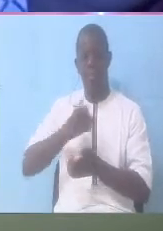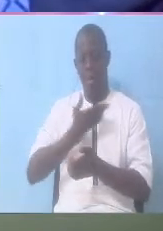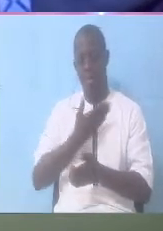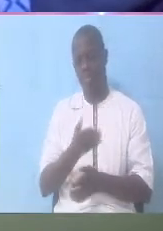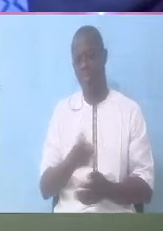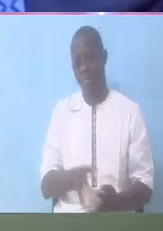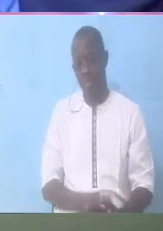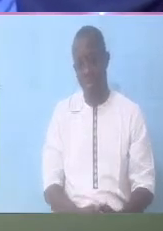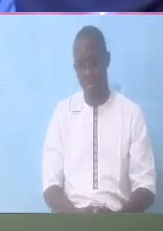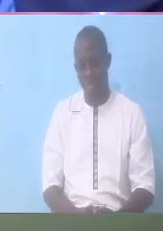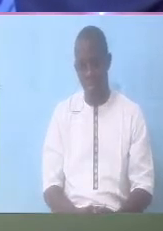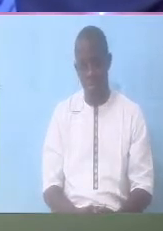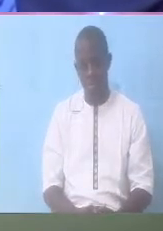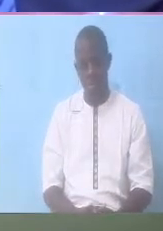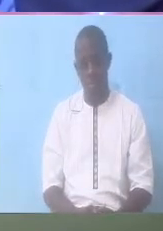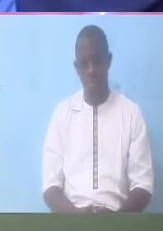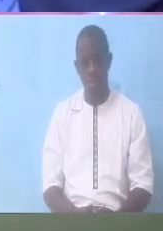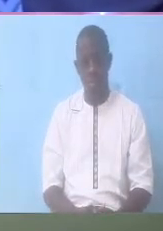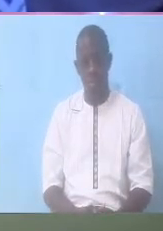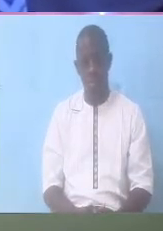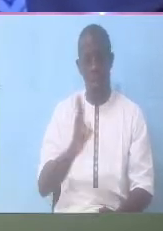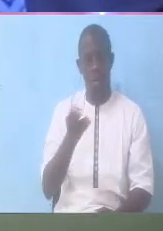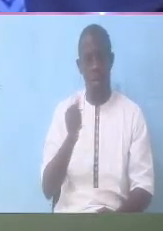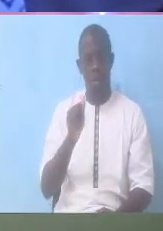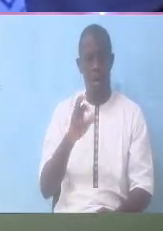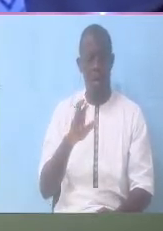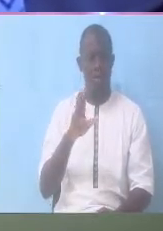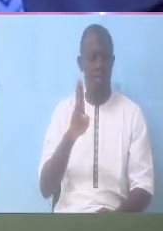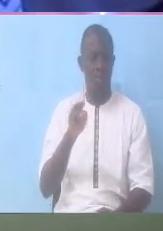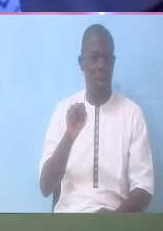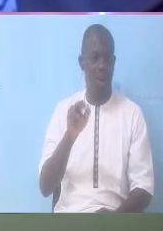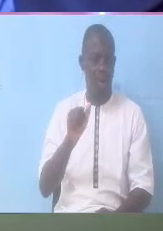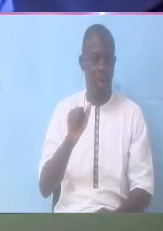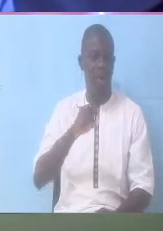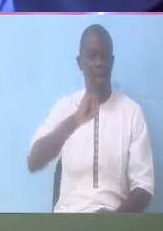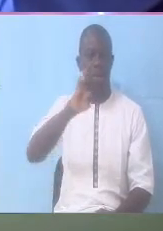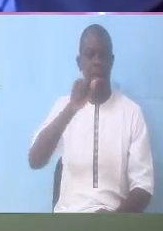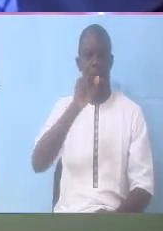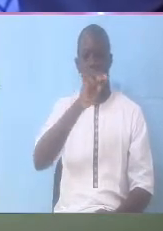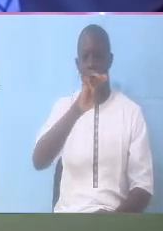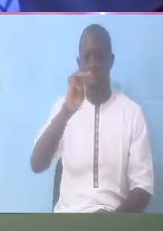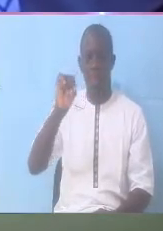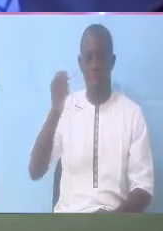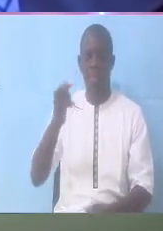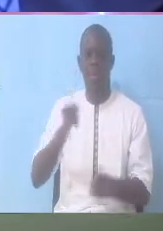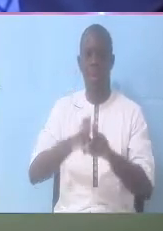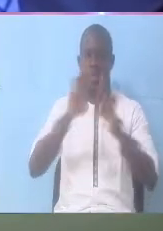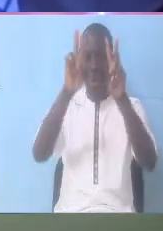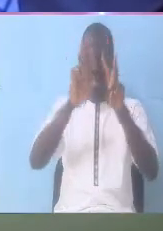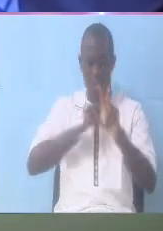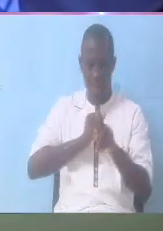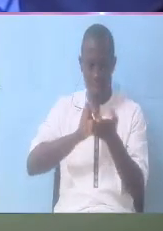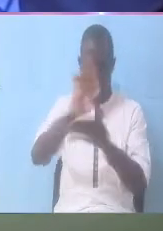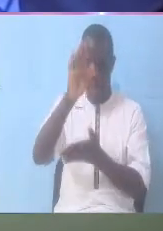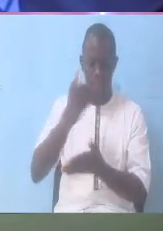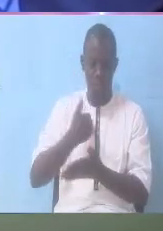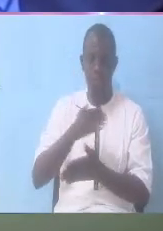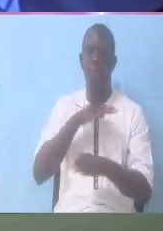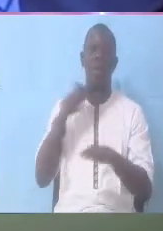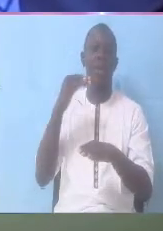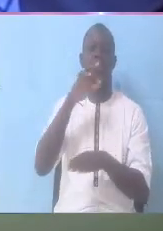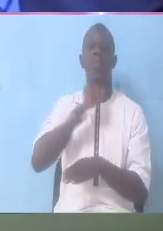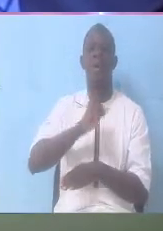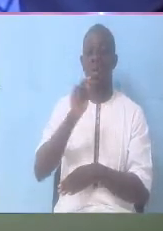Okay. Haruna Jamme. Yes, sir. Yaya Jamme ordered his killing. Yaya Jamme kangodi